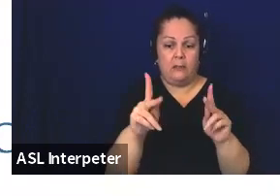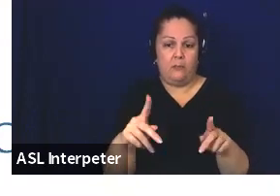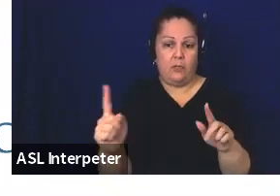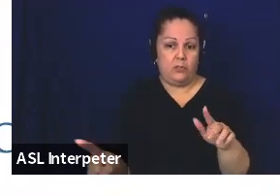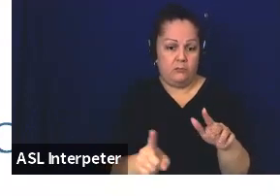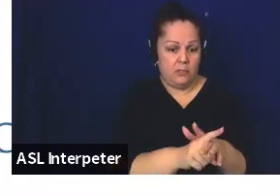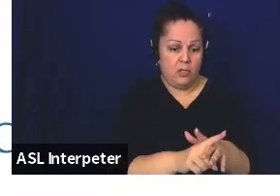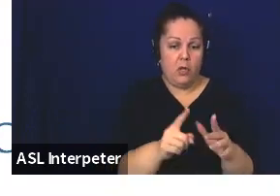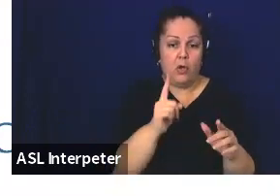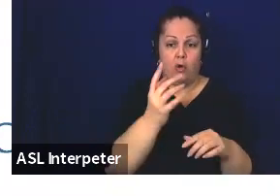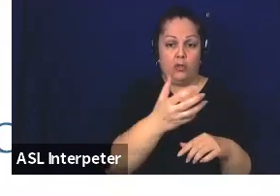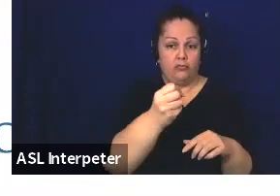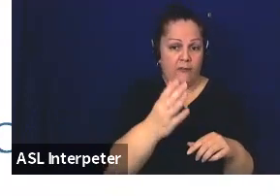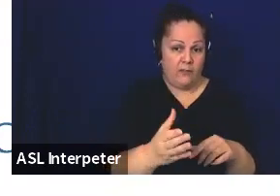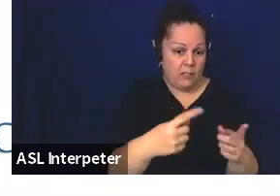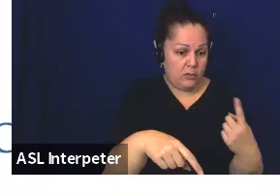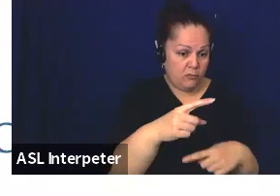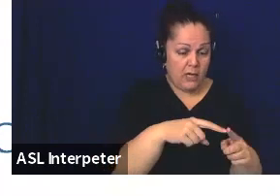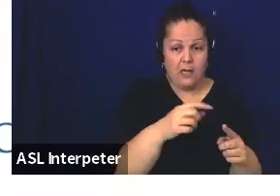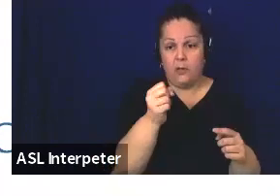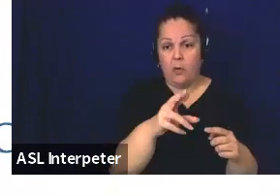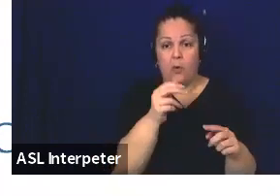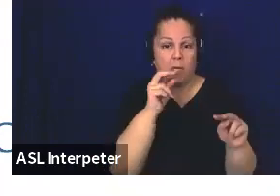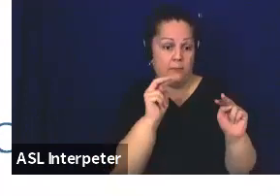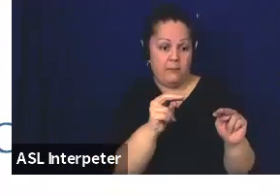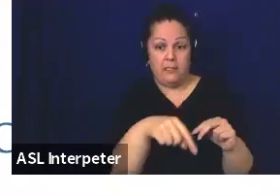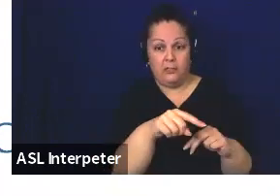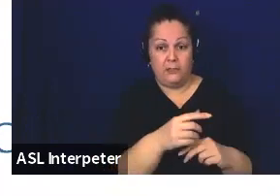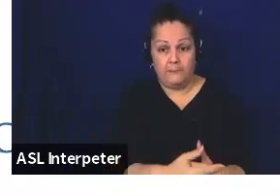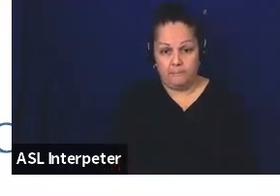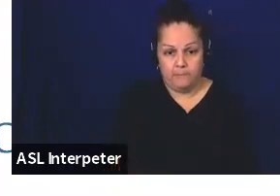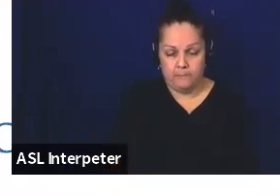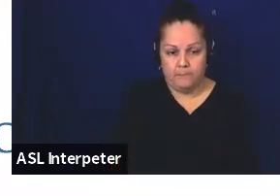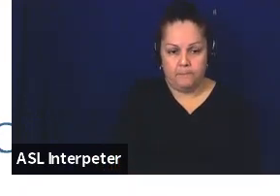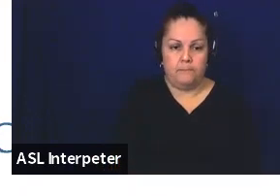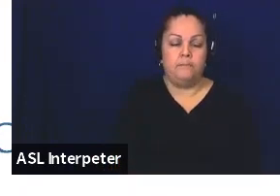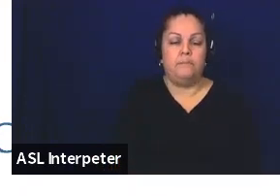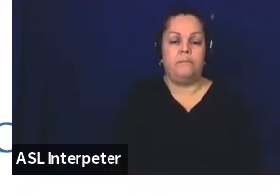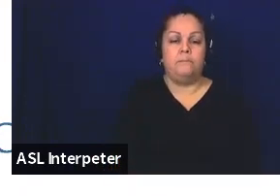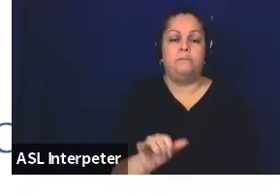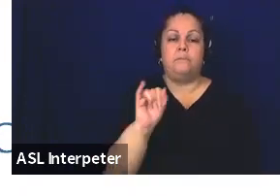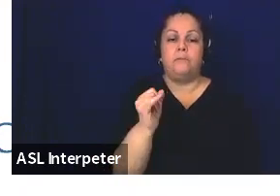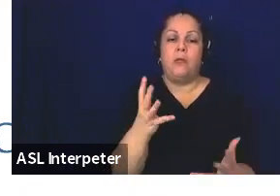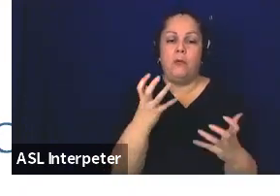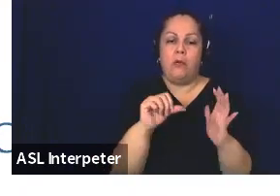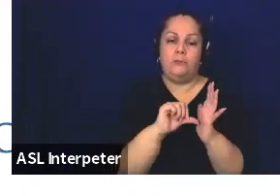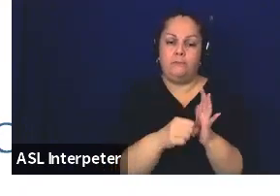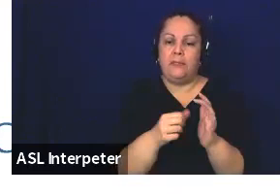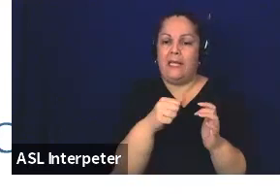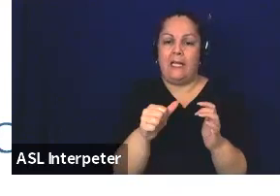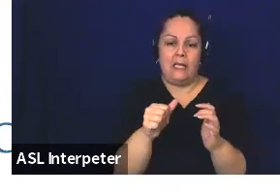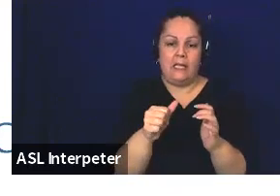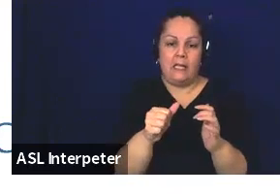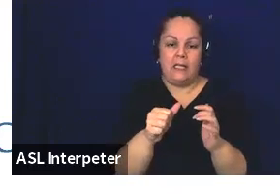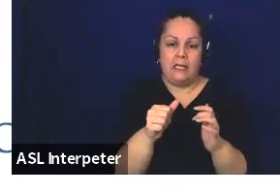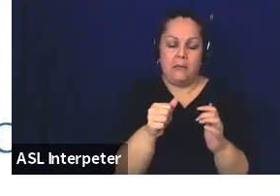trafficker who could be around and who could be monitoring them. We also want to highlight any privacy